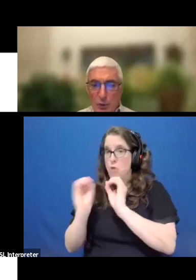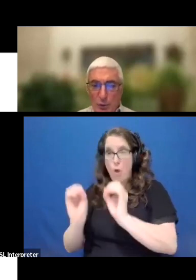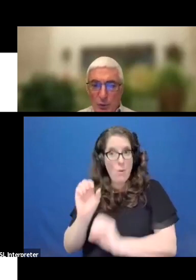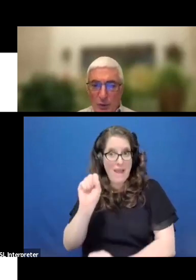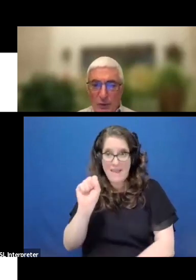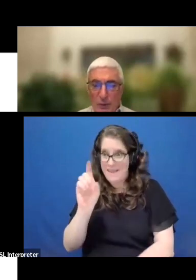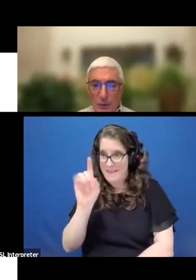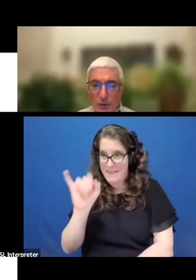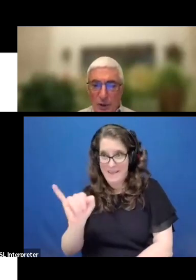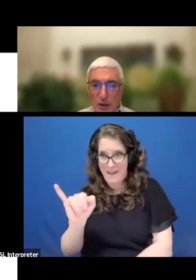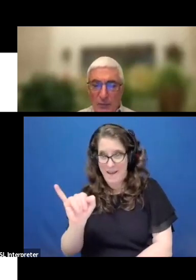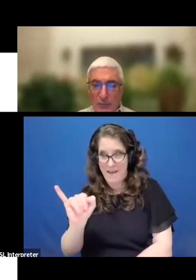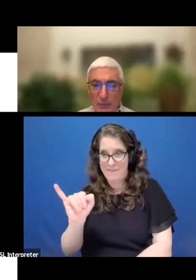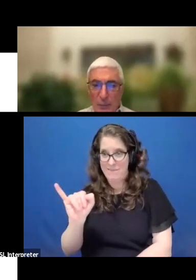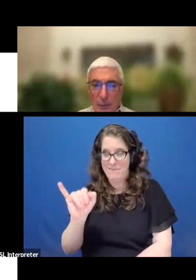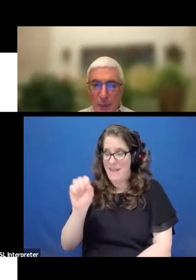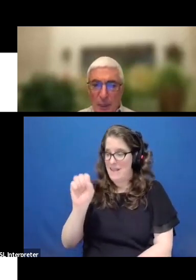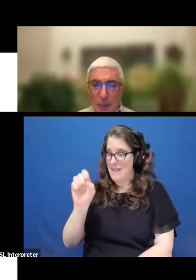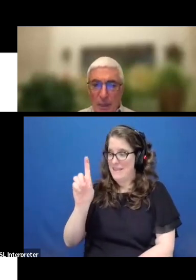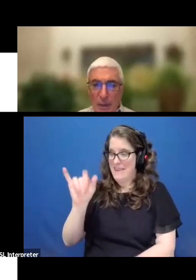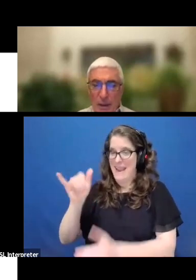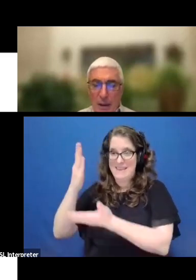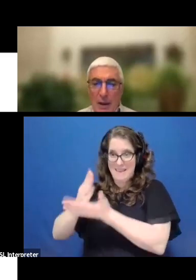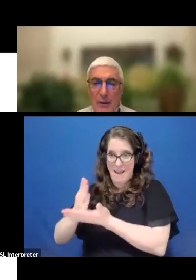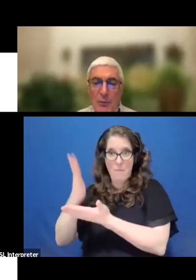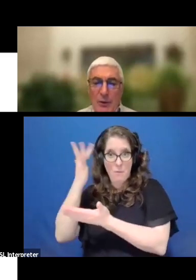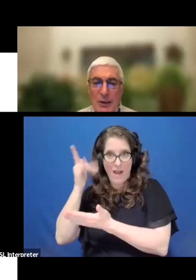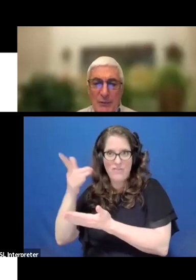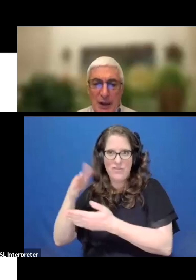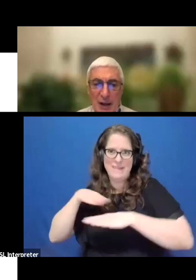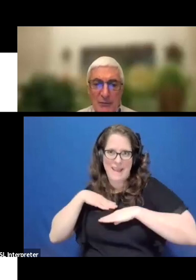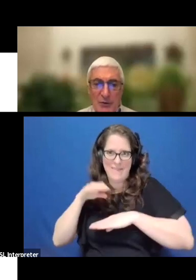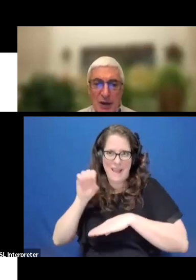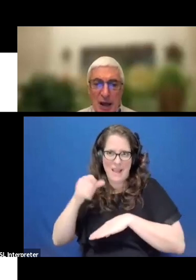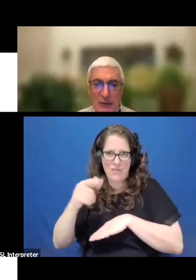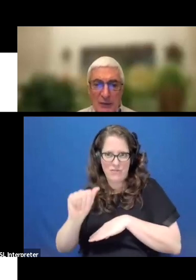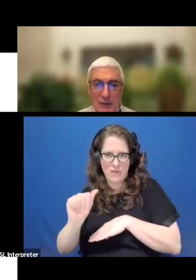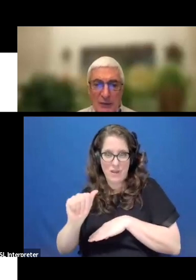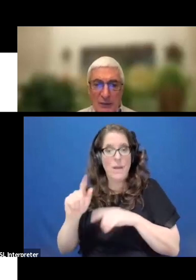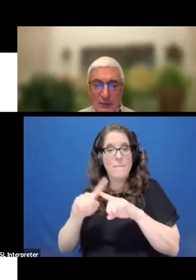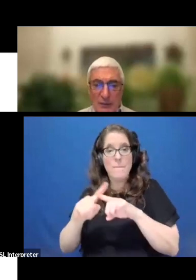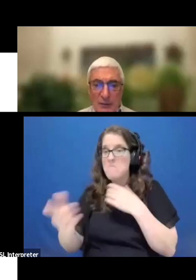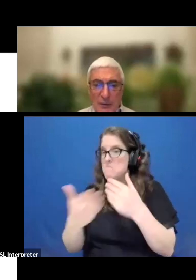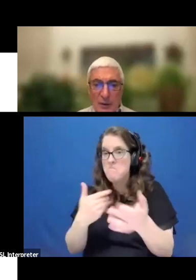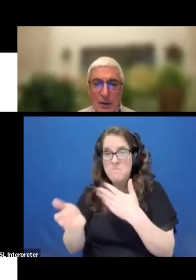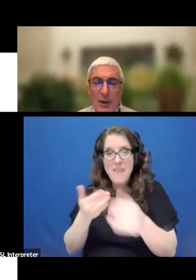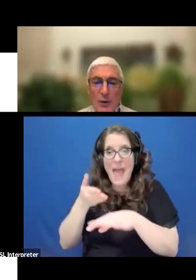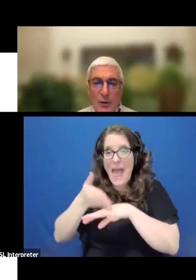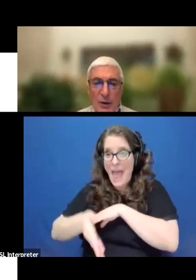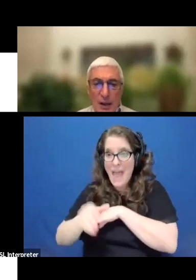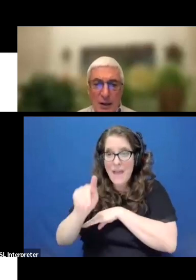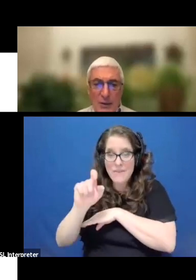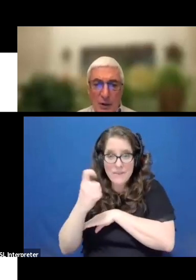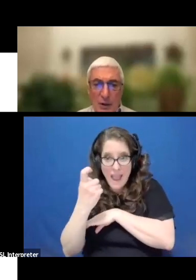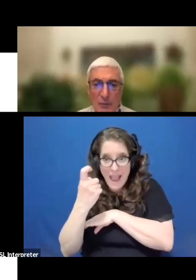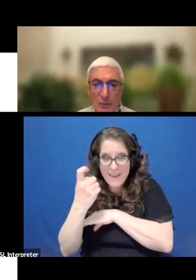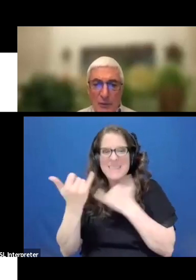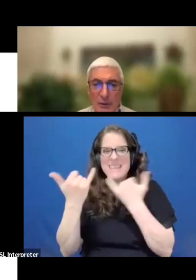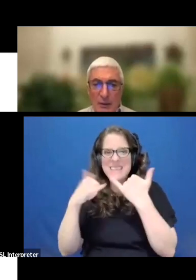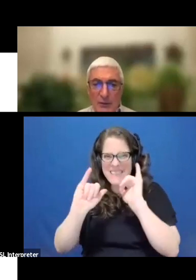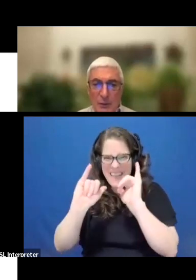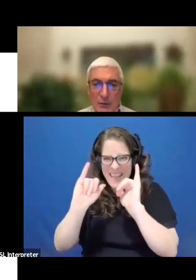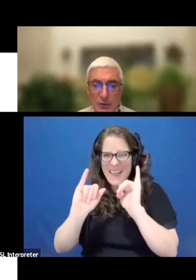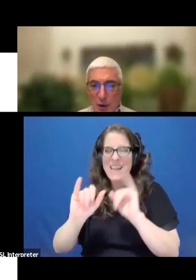no blue in the third column. But even after taxes, her net